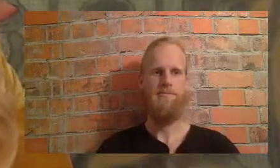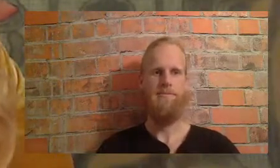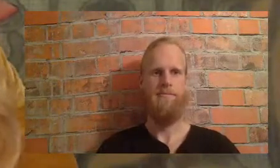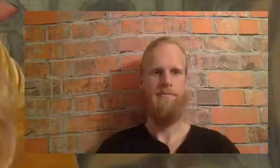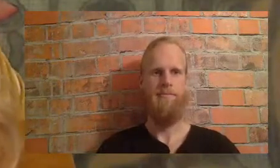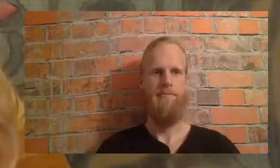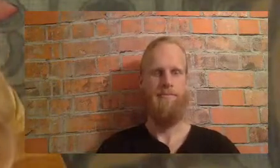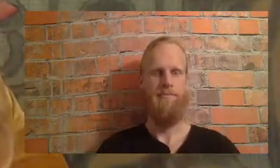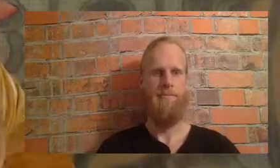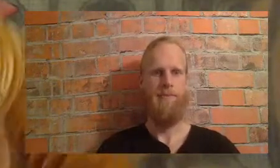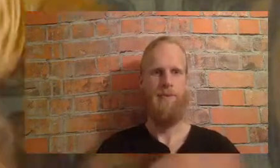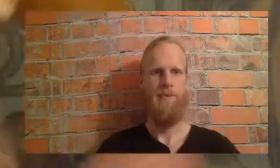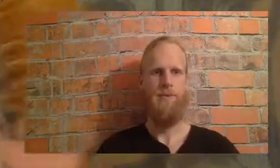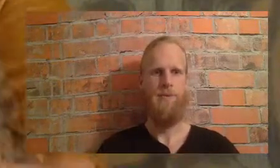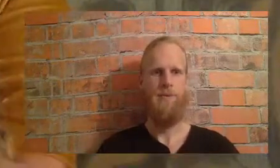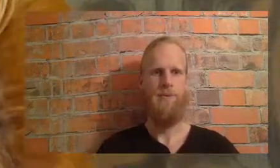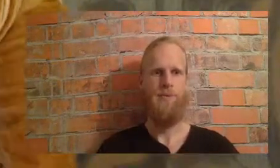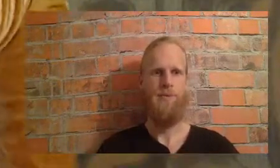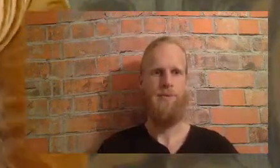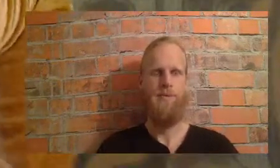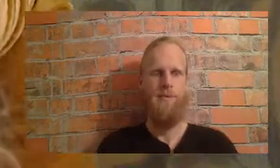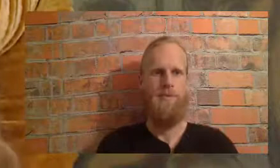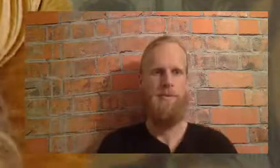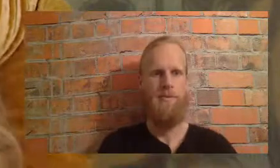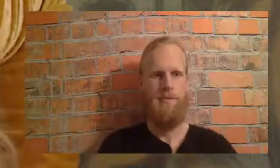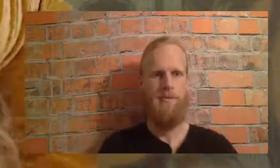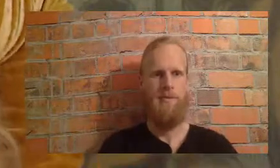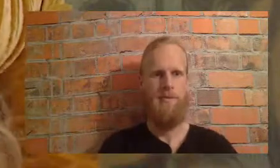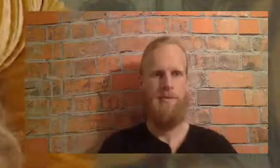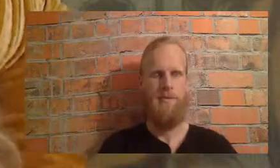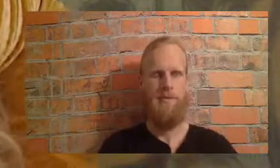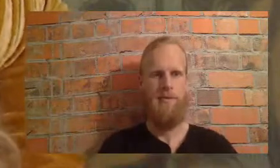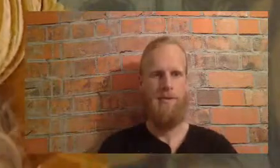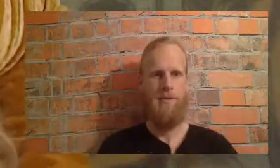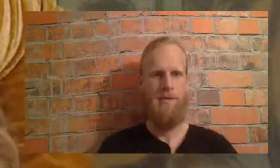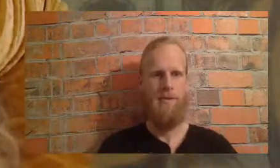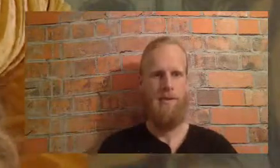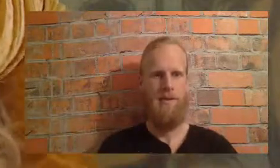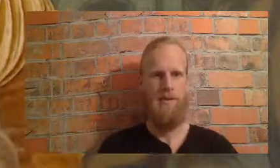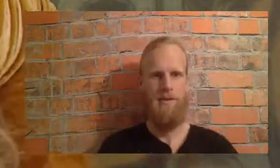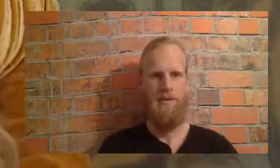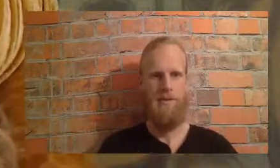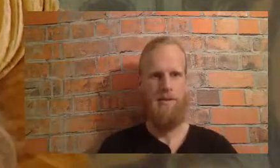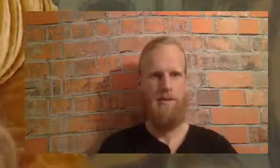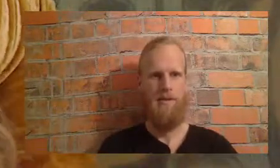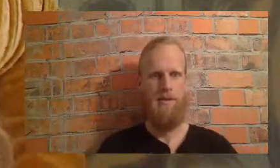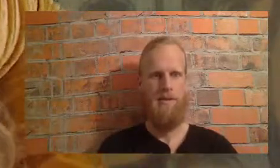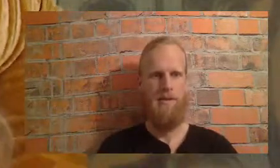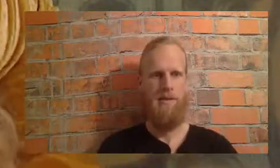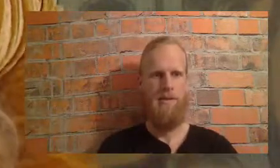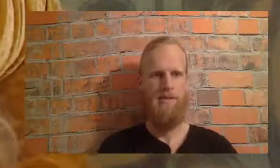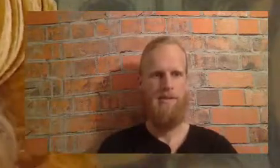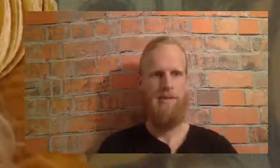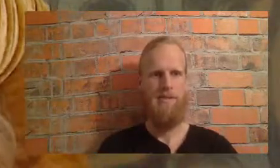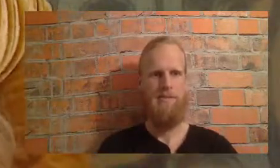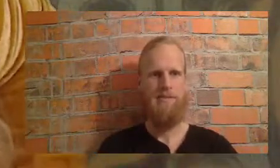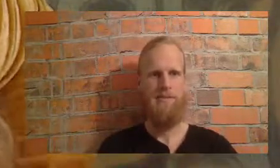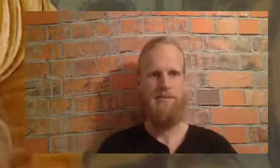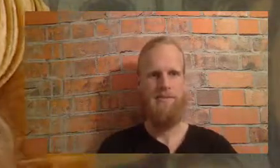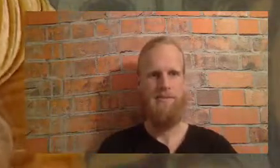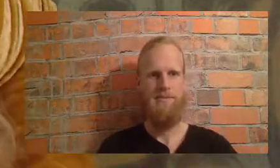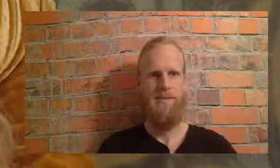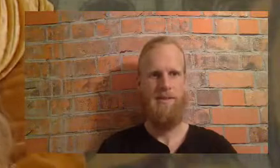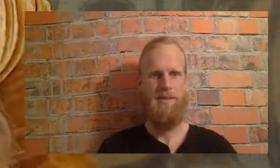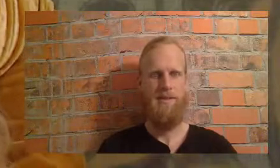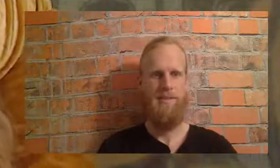And breathe. Tapping the side of the ribs. I'm allowing myself to get my energy